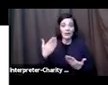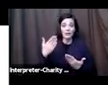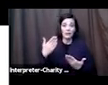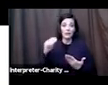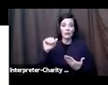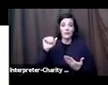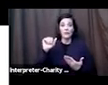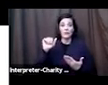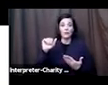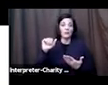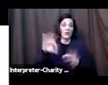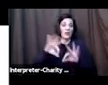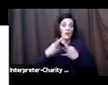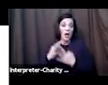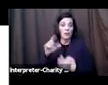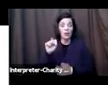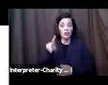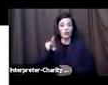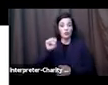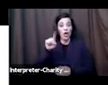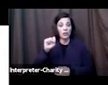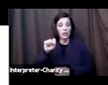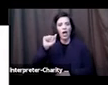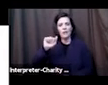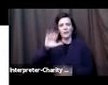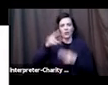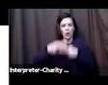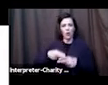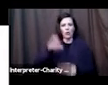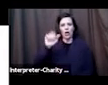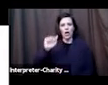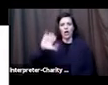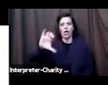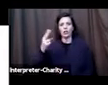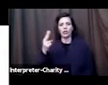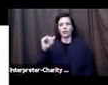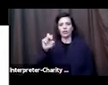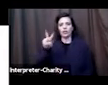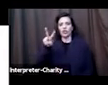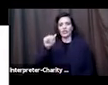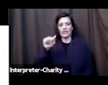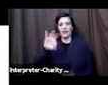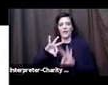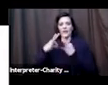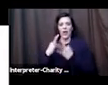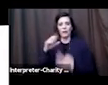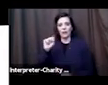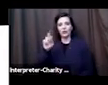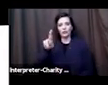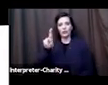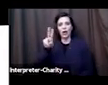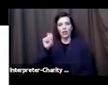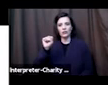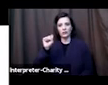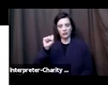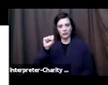Achieve a Family Trust. That's a quarterly based program that families and children can apply for assistive technology. So that's also an